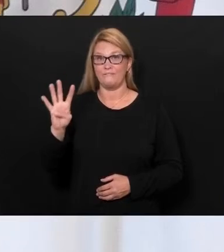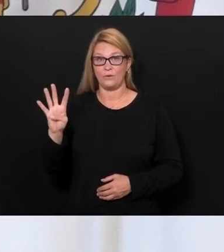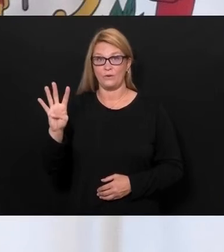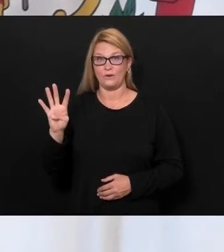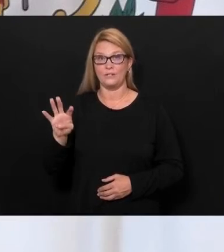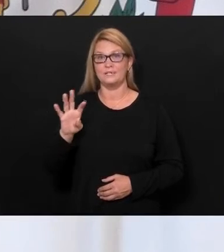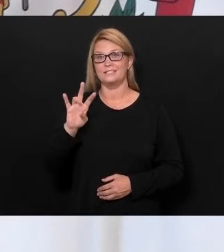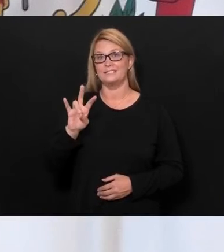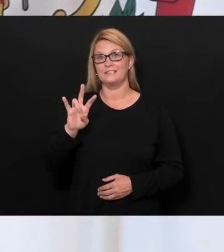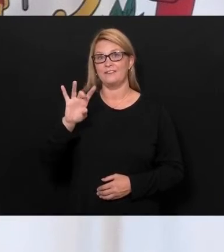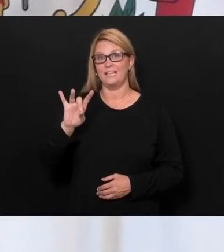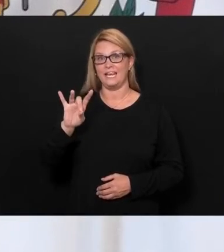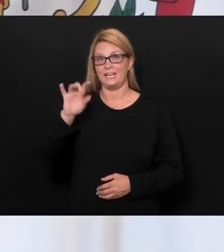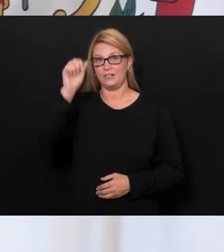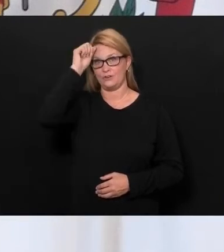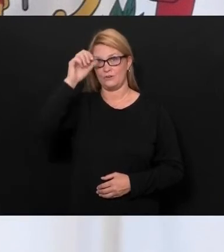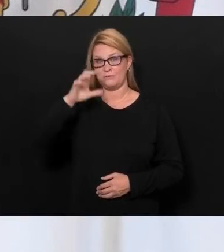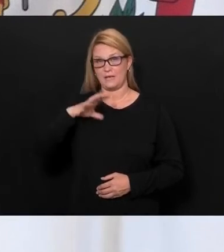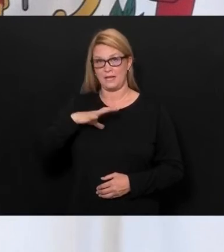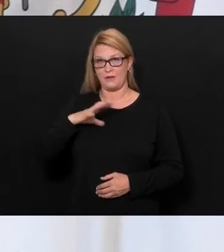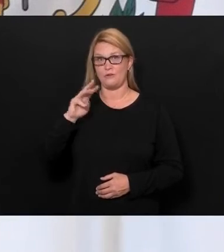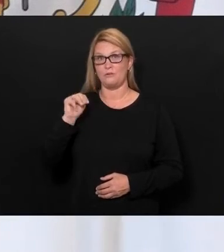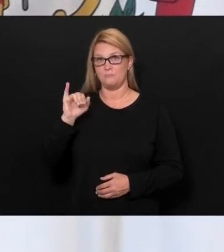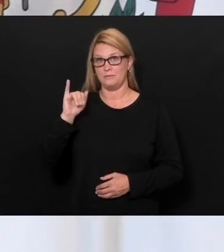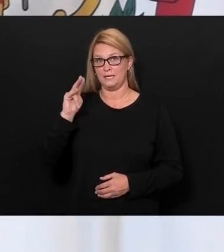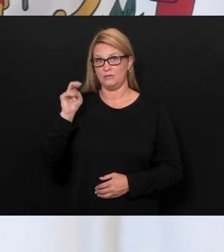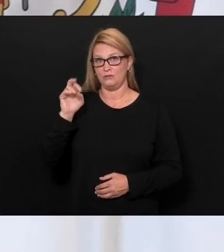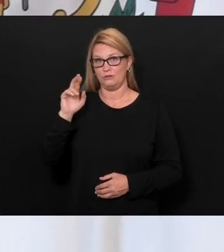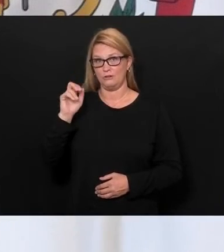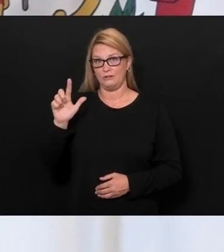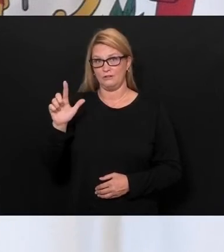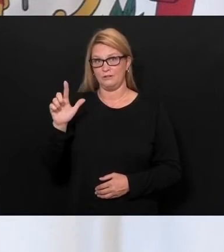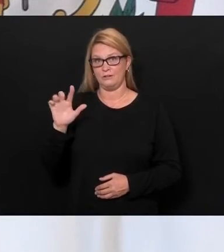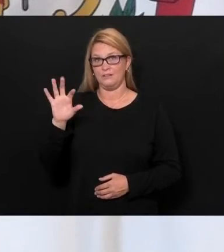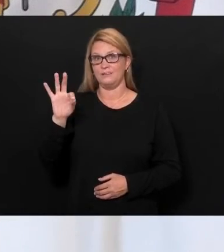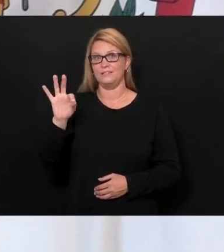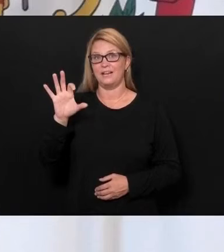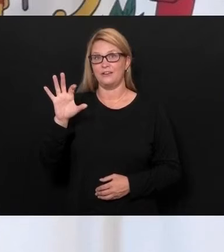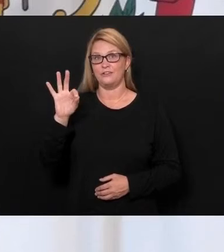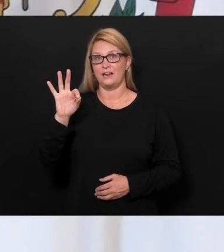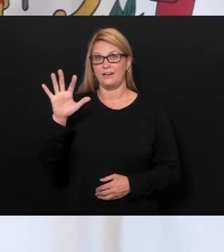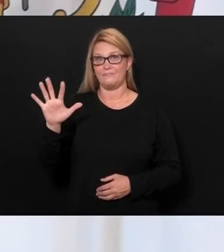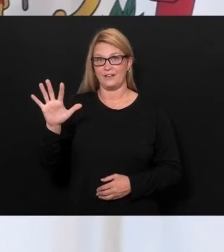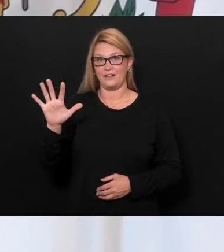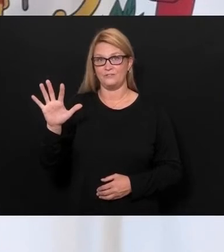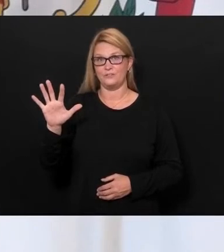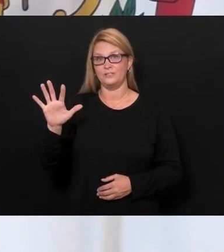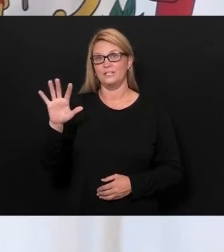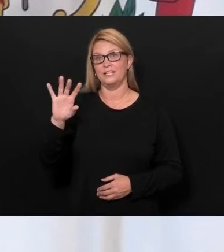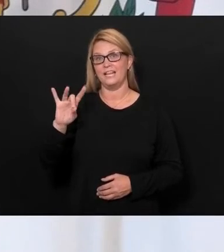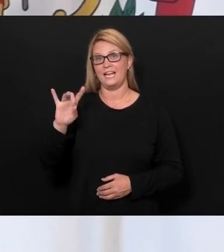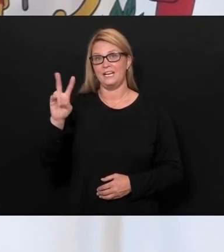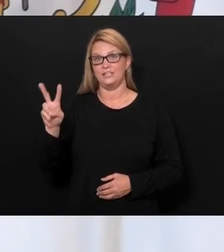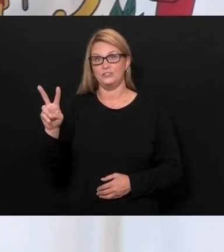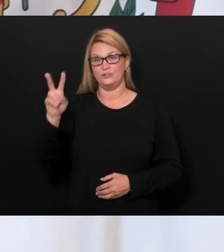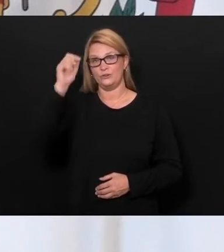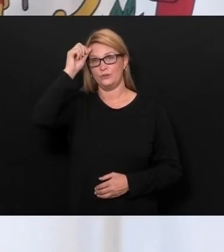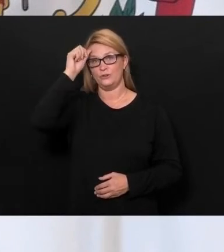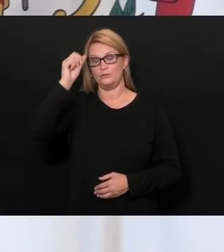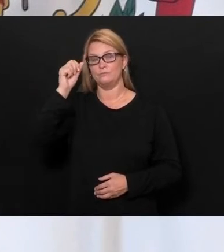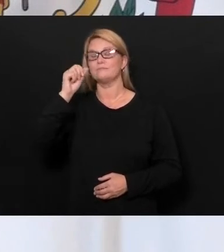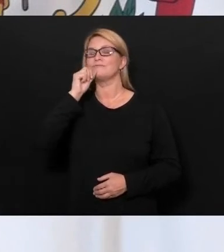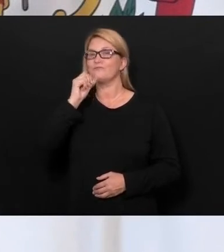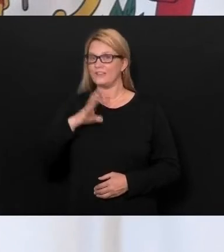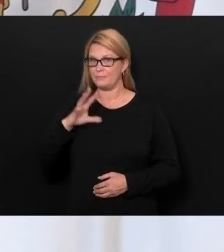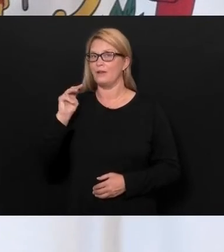death, a 78-year-old male from Mineral County. The 995th death, an 82-year-old female